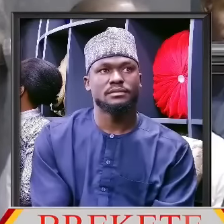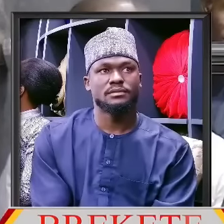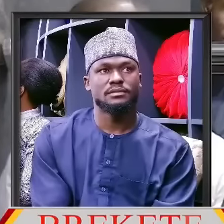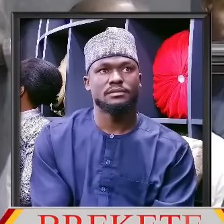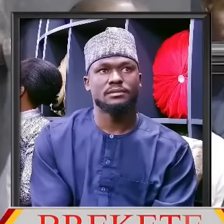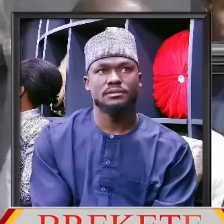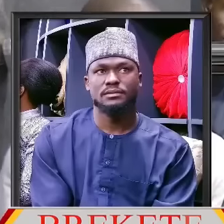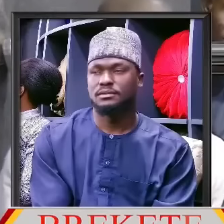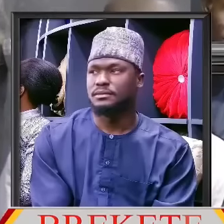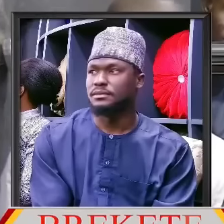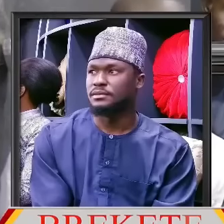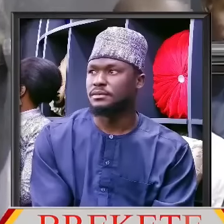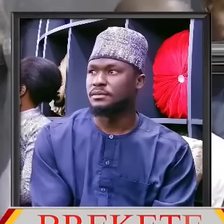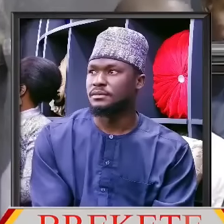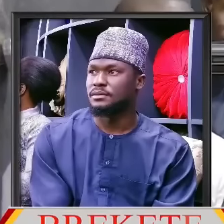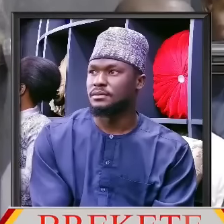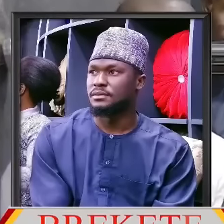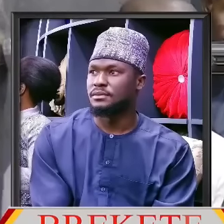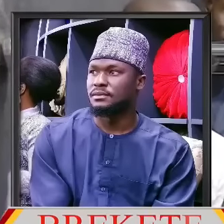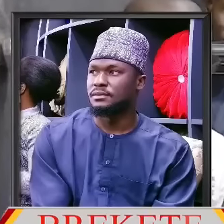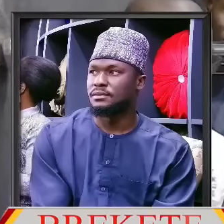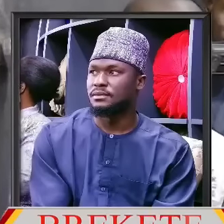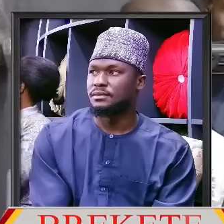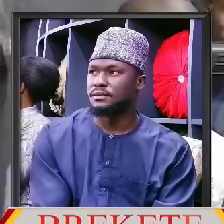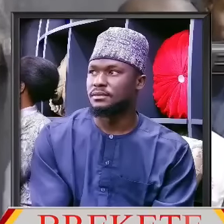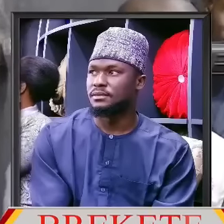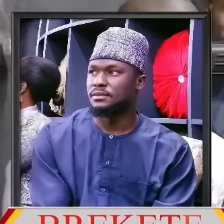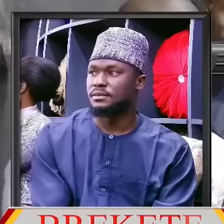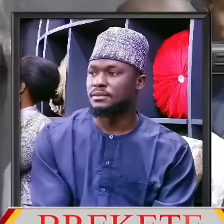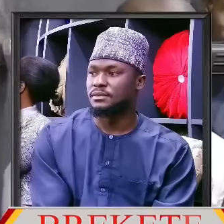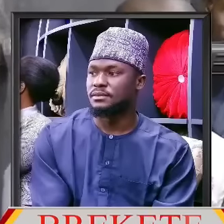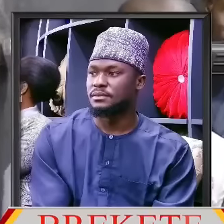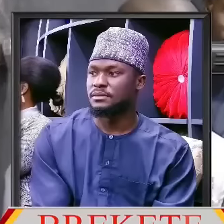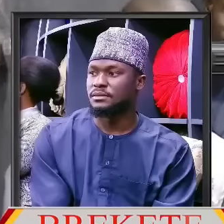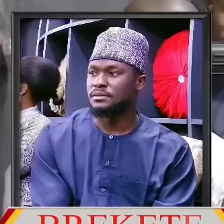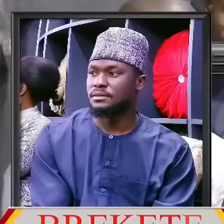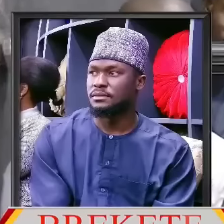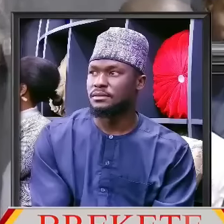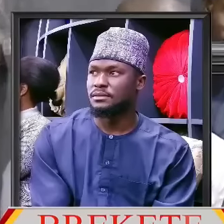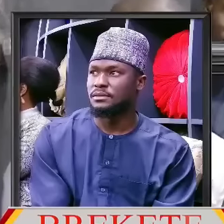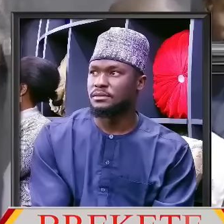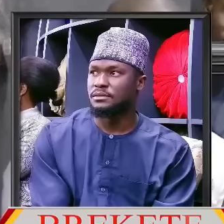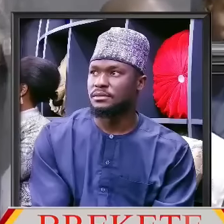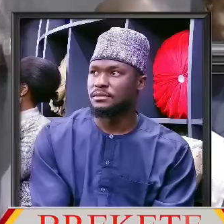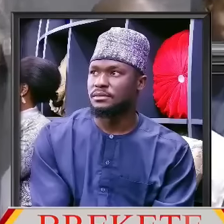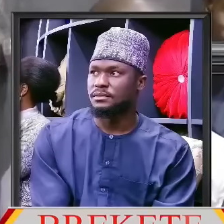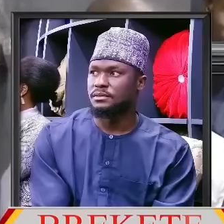Well, it depends on how you feel. I just go on. Your point, you don't make up.